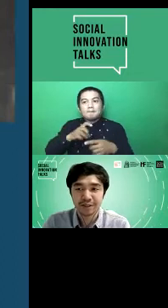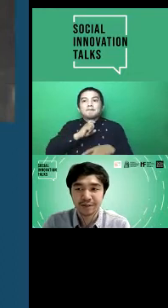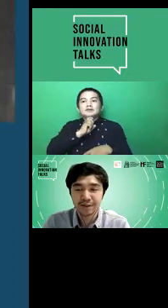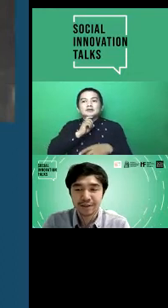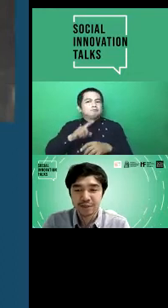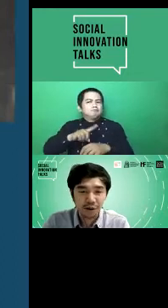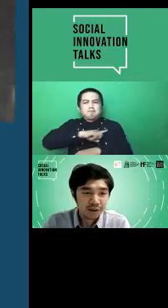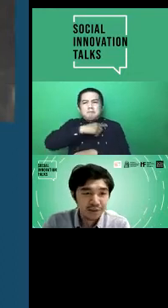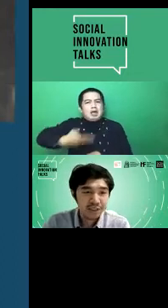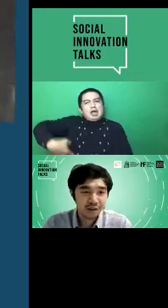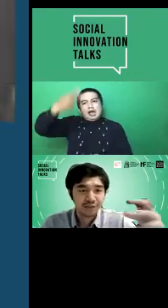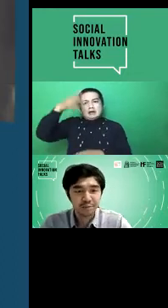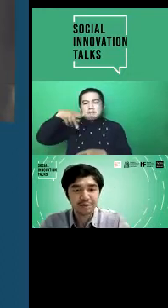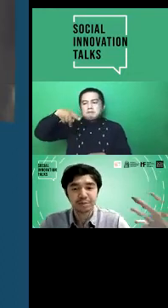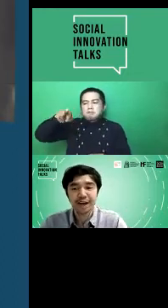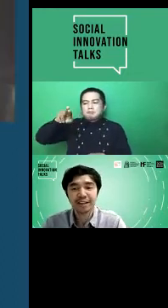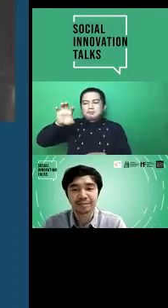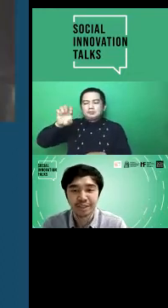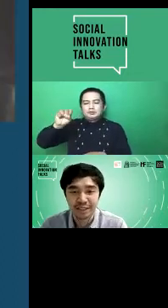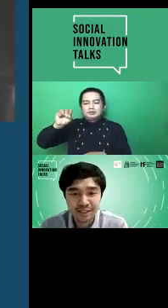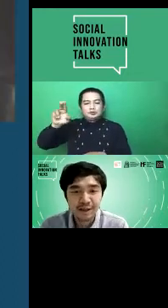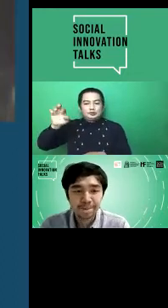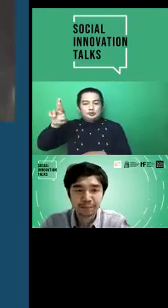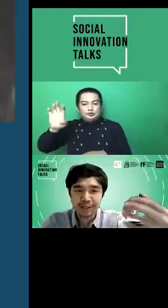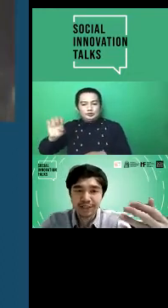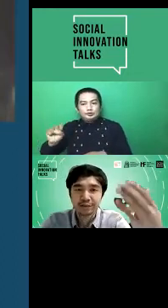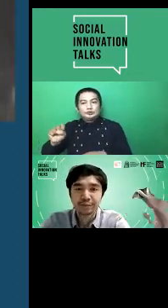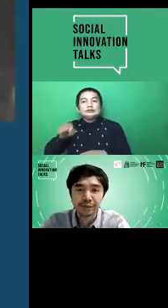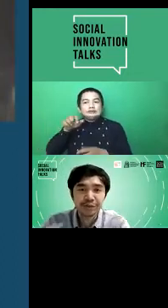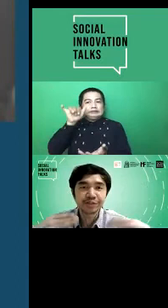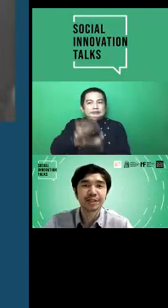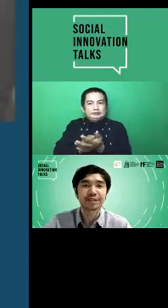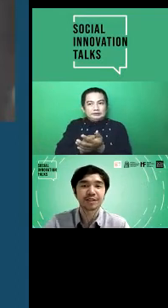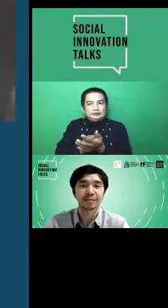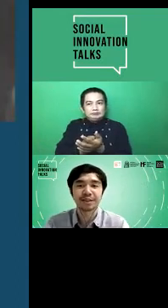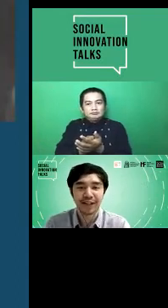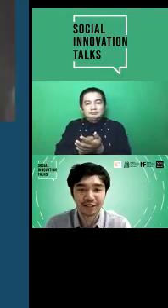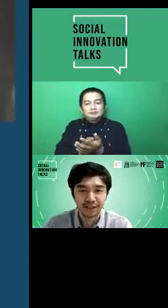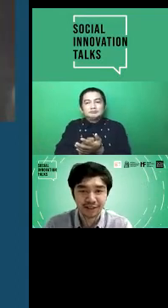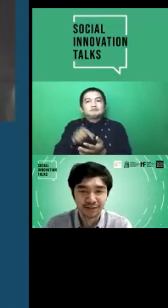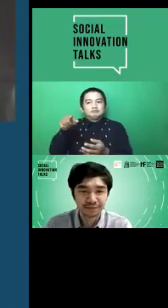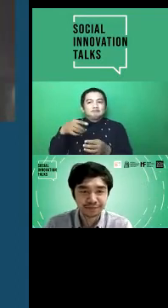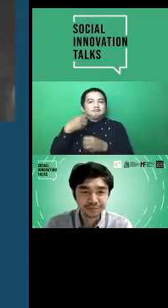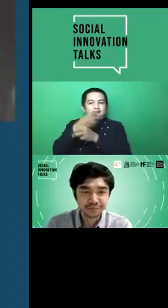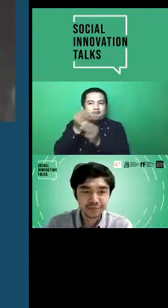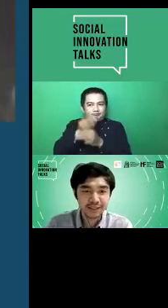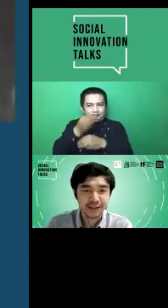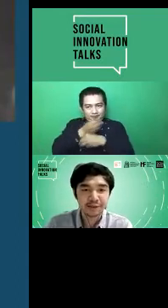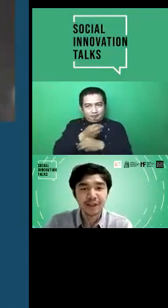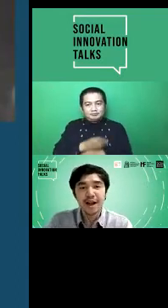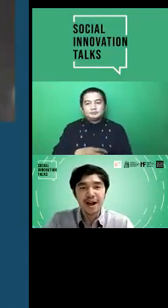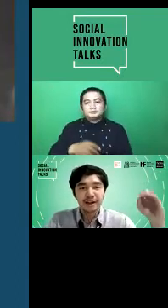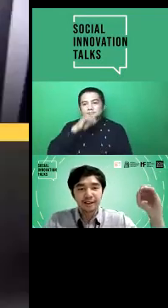pressure. So all of these are forms of subtractive machines because they remove material to manufacture things.